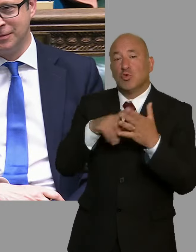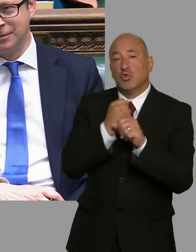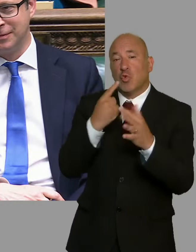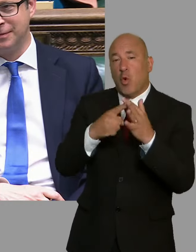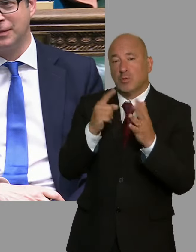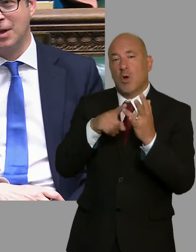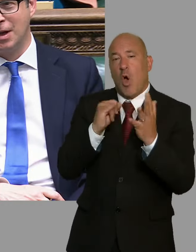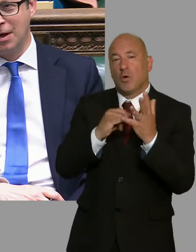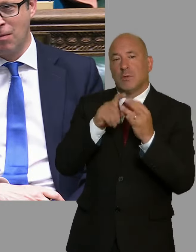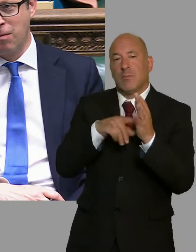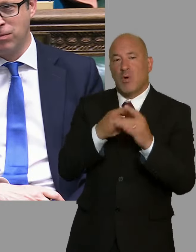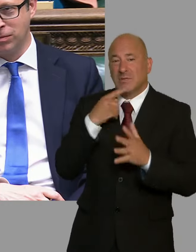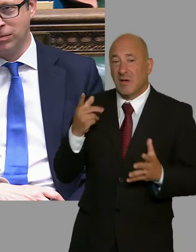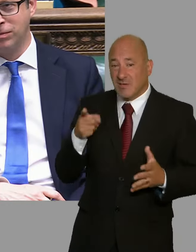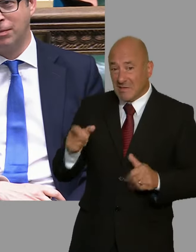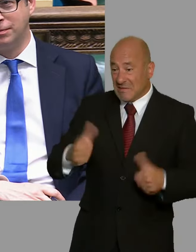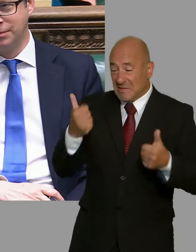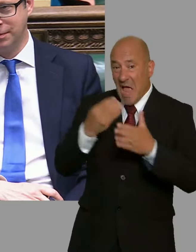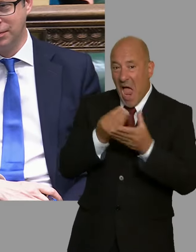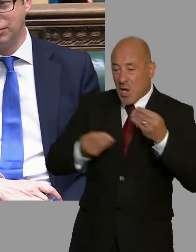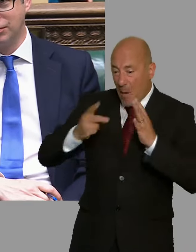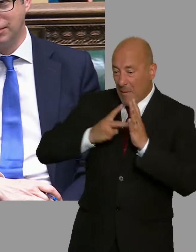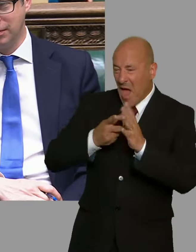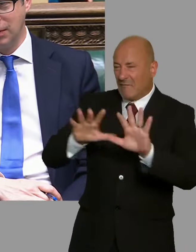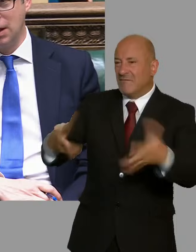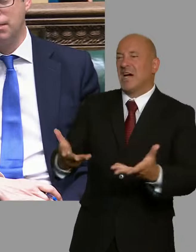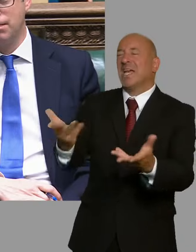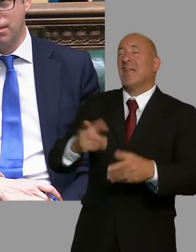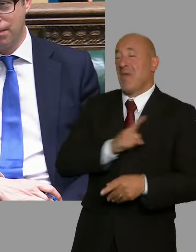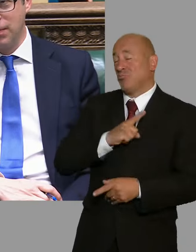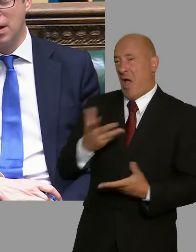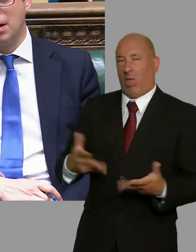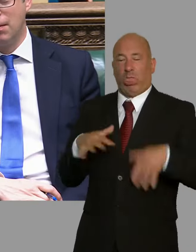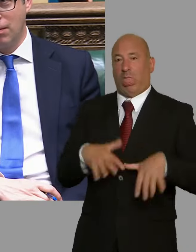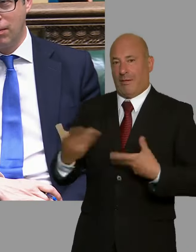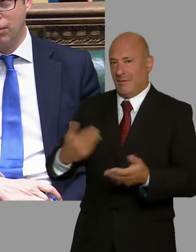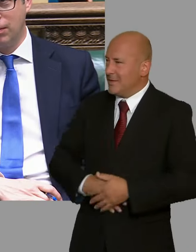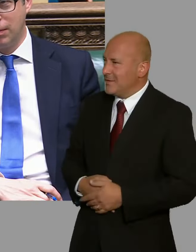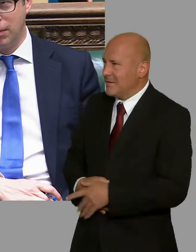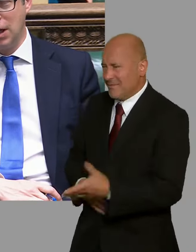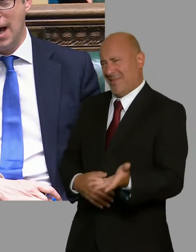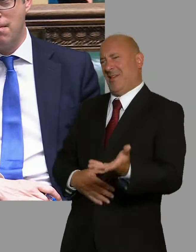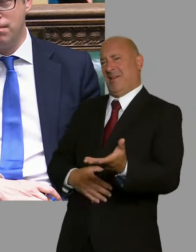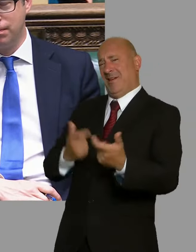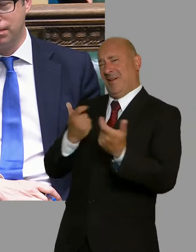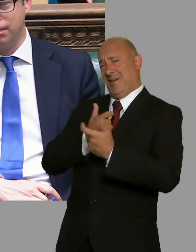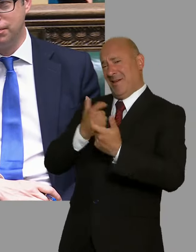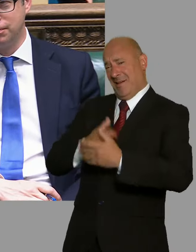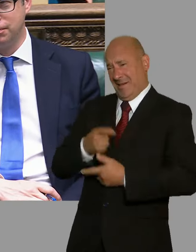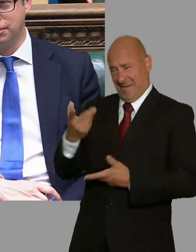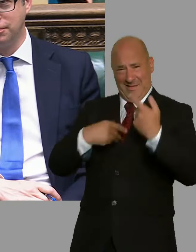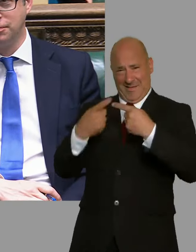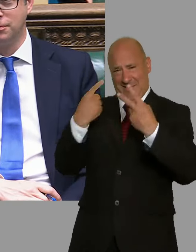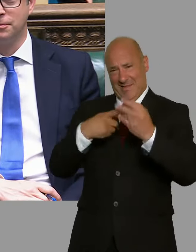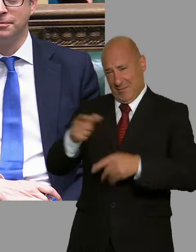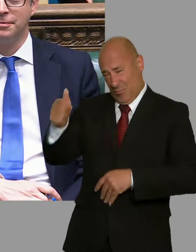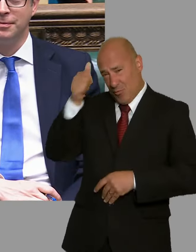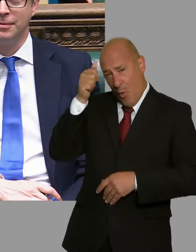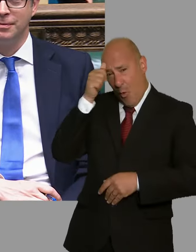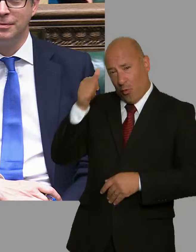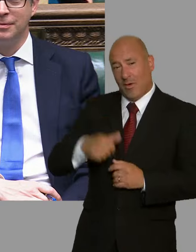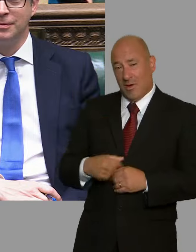on target. We were reacting to a war in Ukraine that brought inflation up all over Europe. While he is doing trade deals